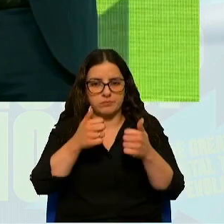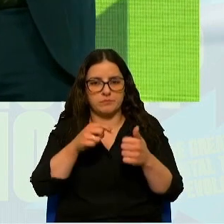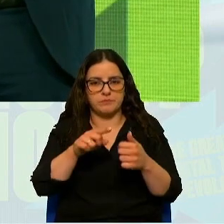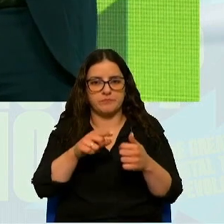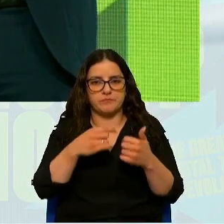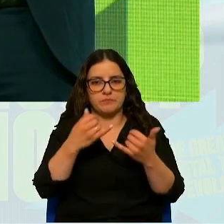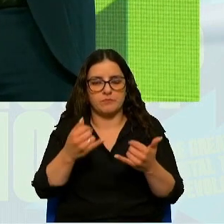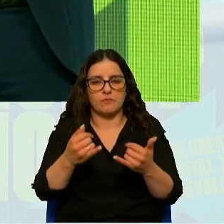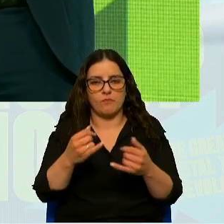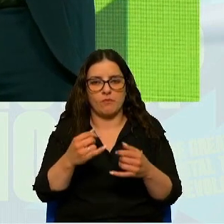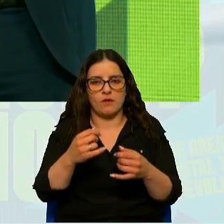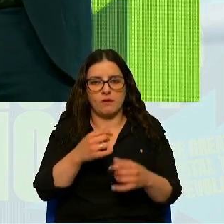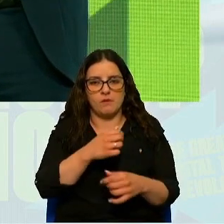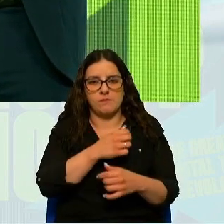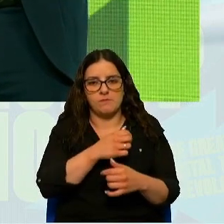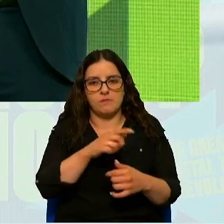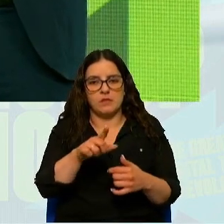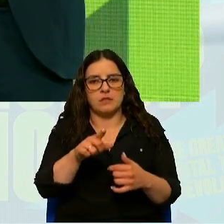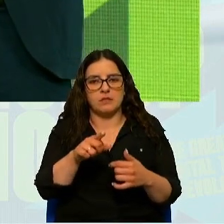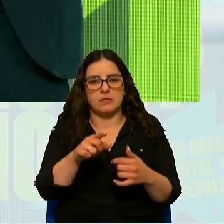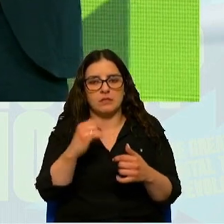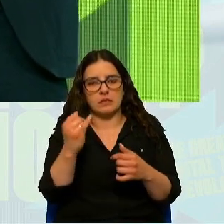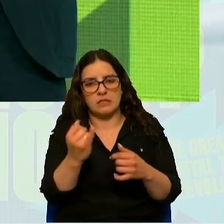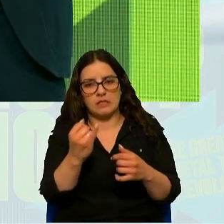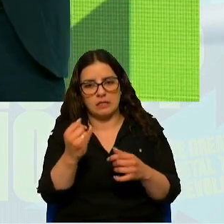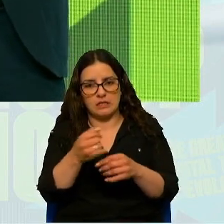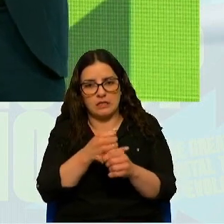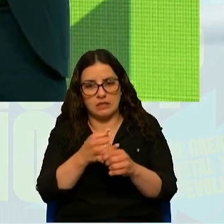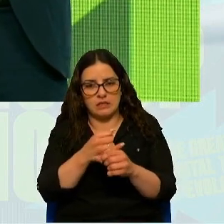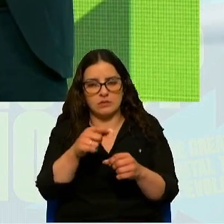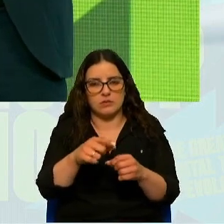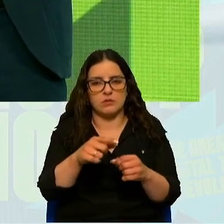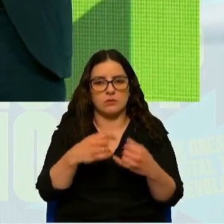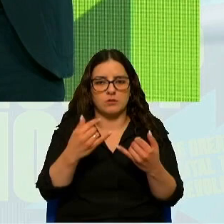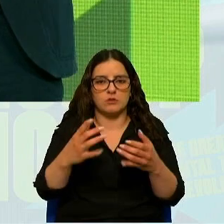initially to the district capitals and islands, and then